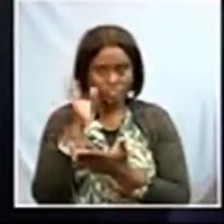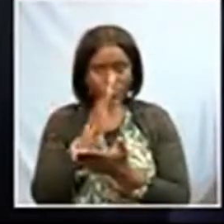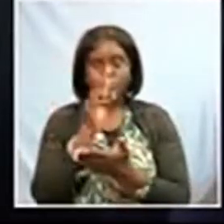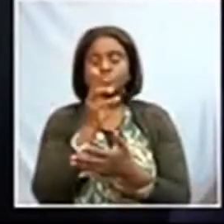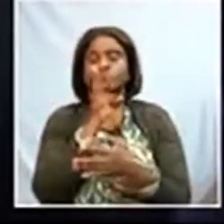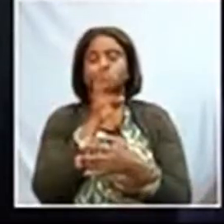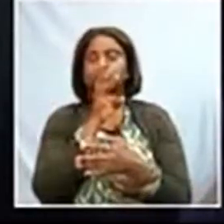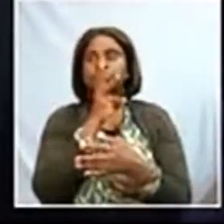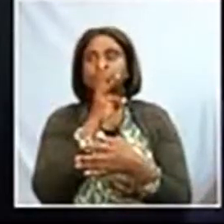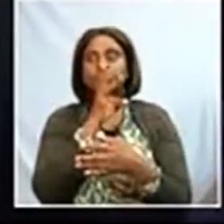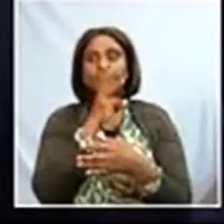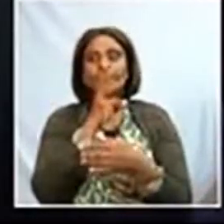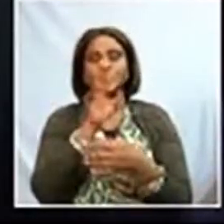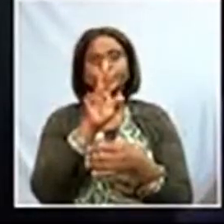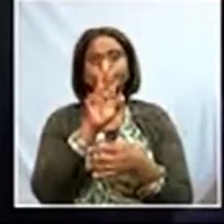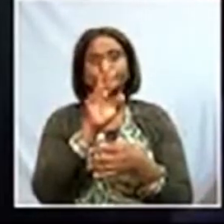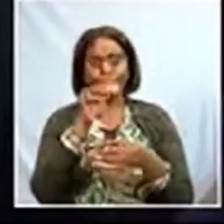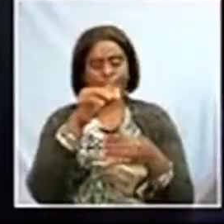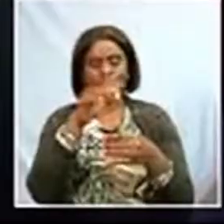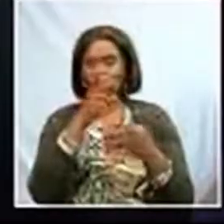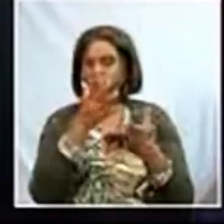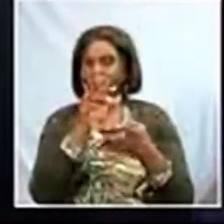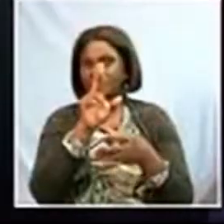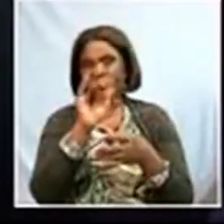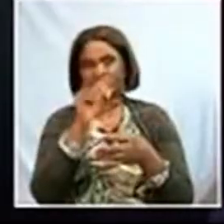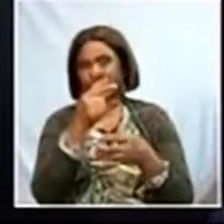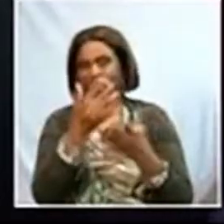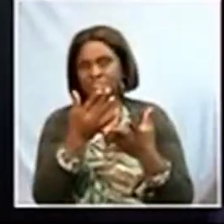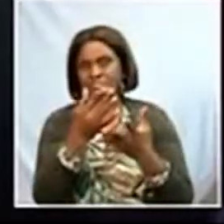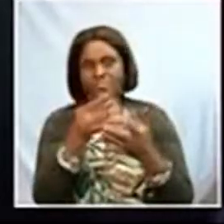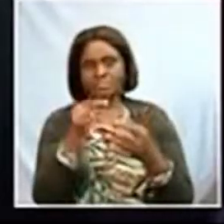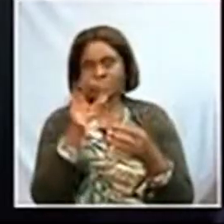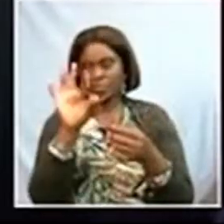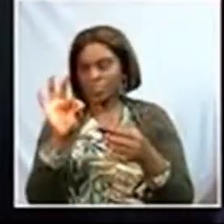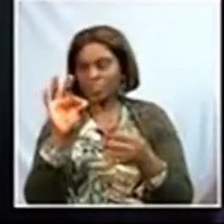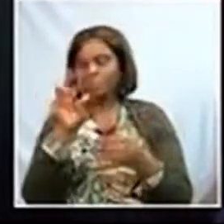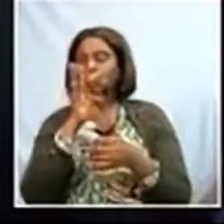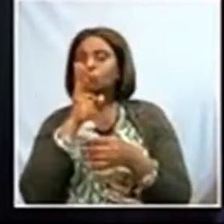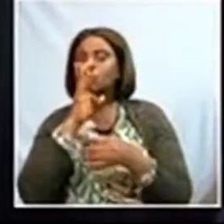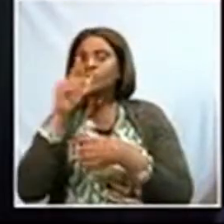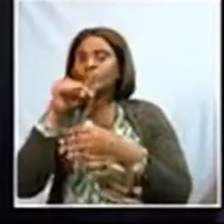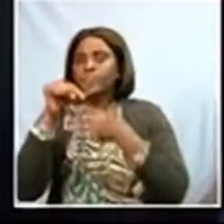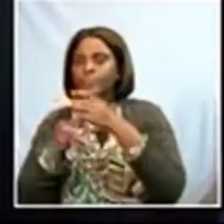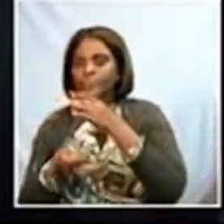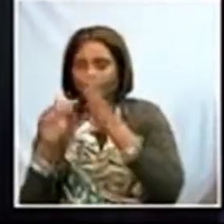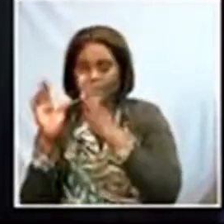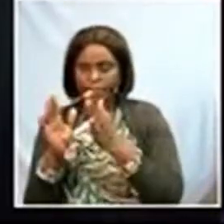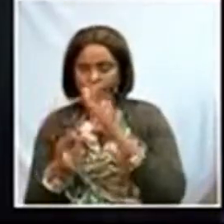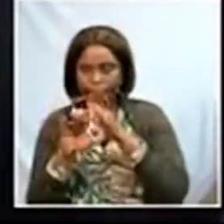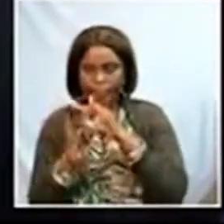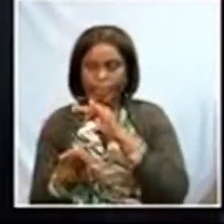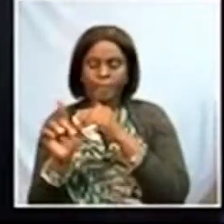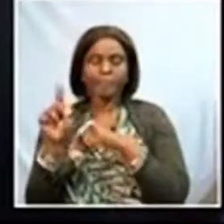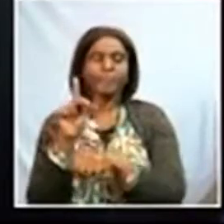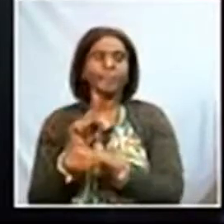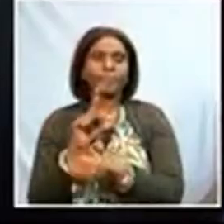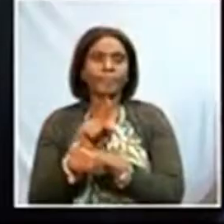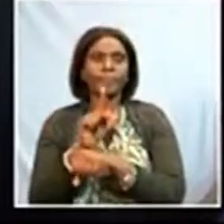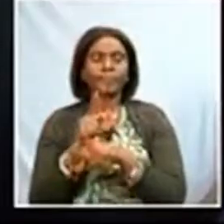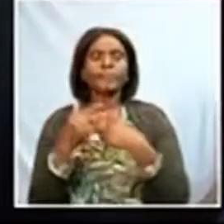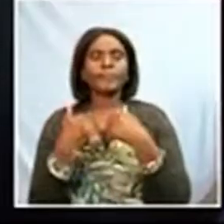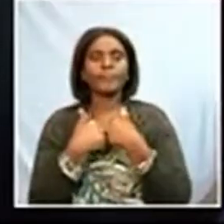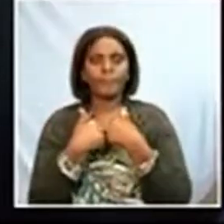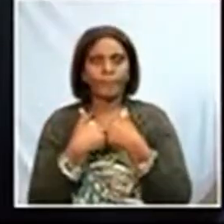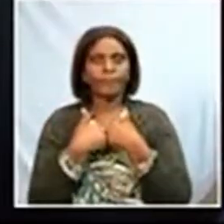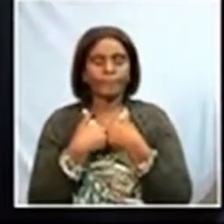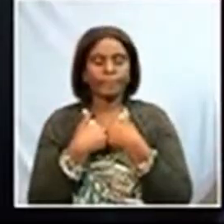drilling rig. The 9 boreholes that were earmarked under this contract, have